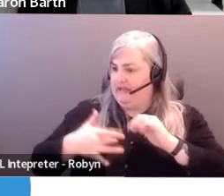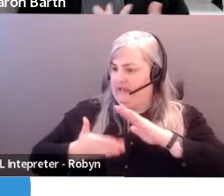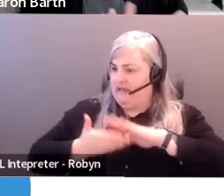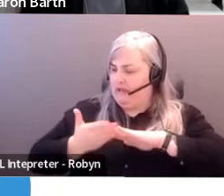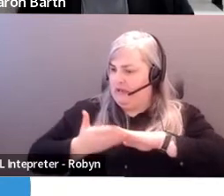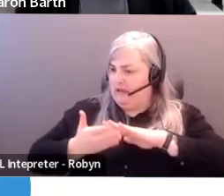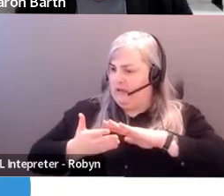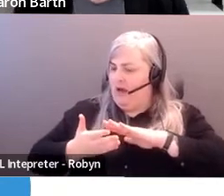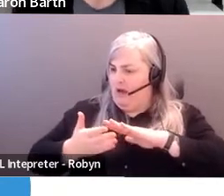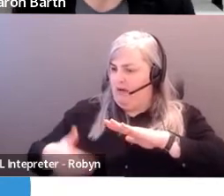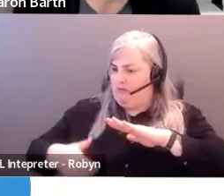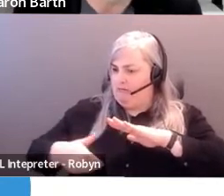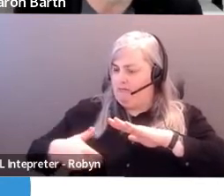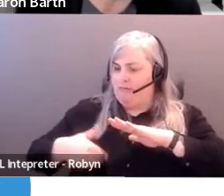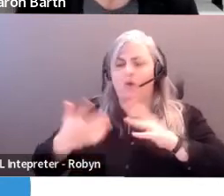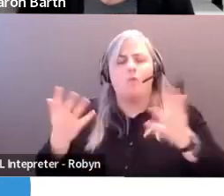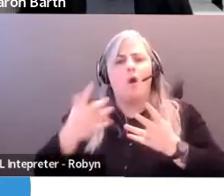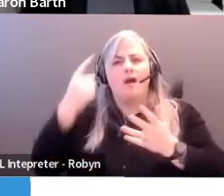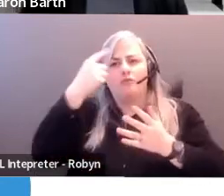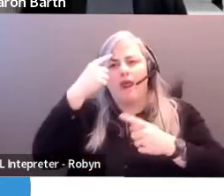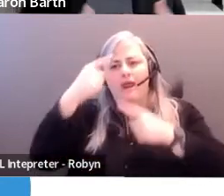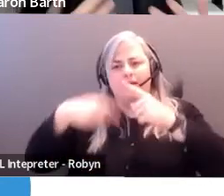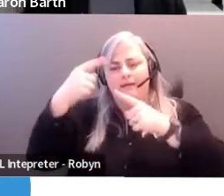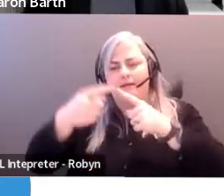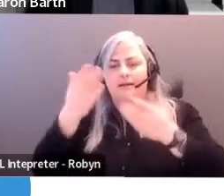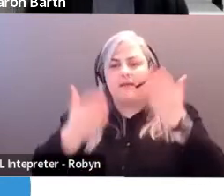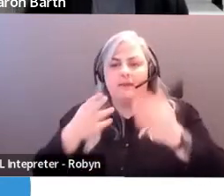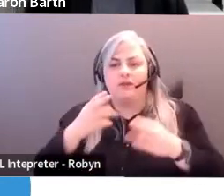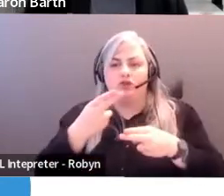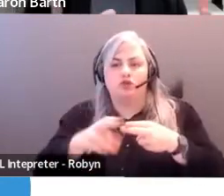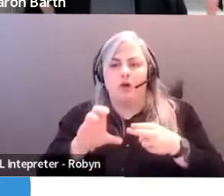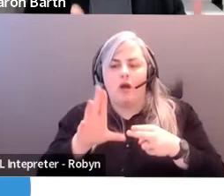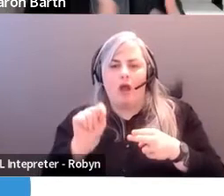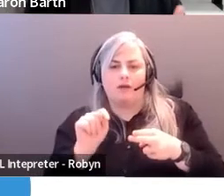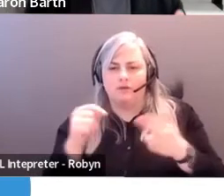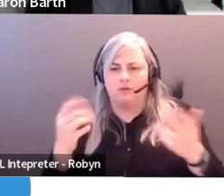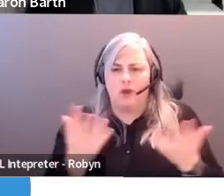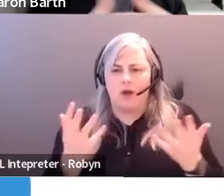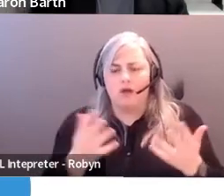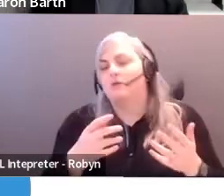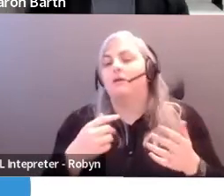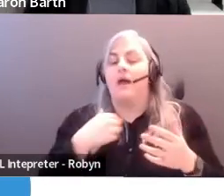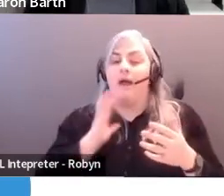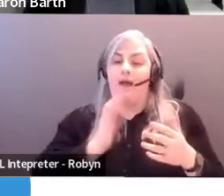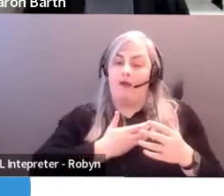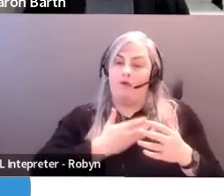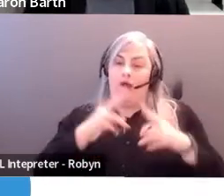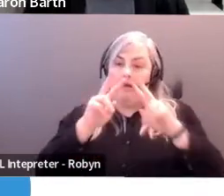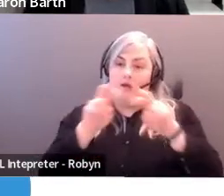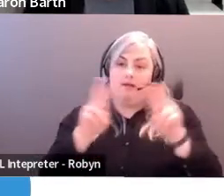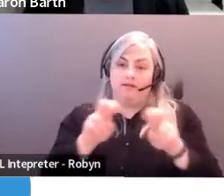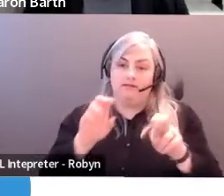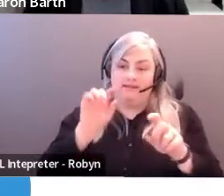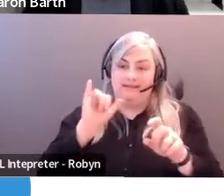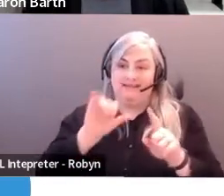shortcuts might our brain be taking? And how can we, and then what biases might that be eliciting in our analysis